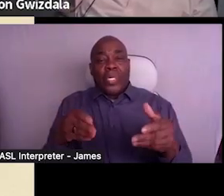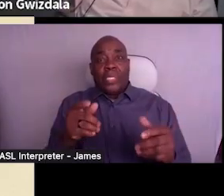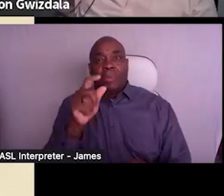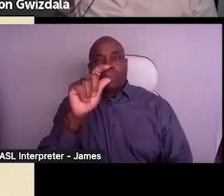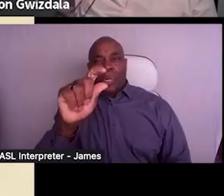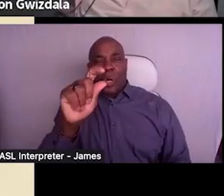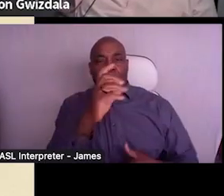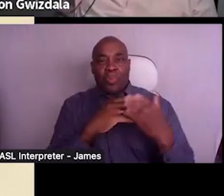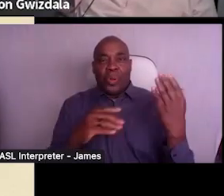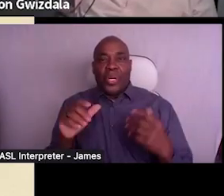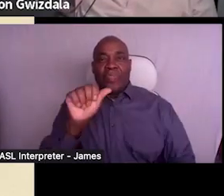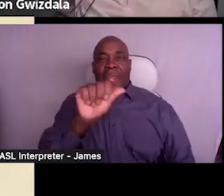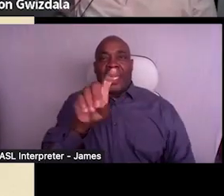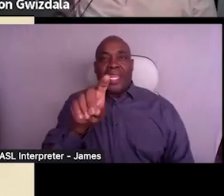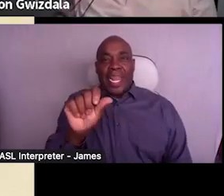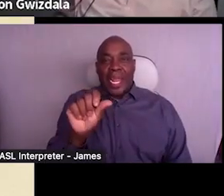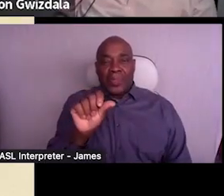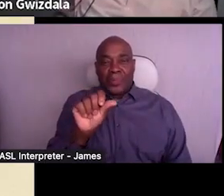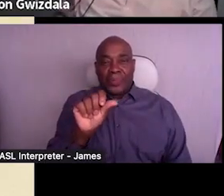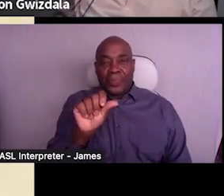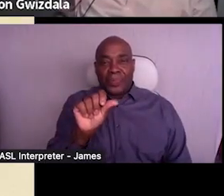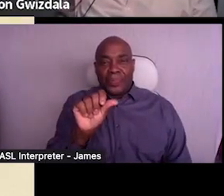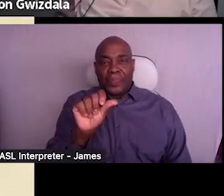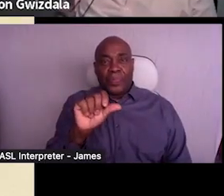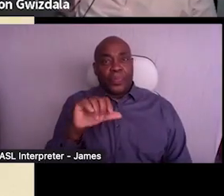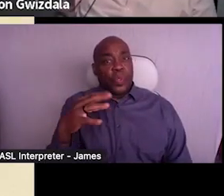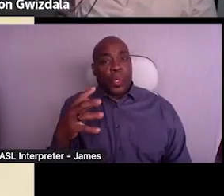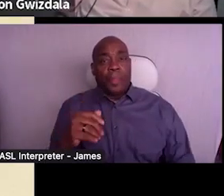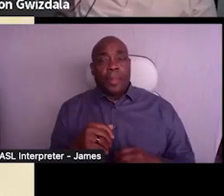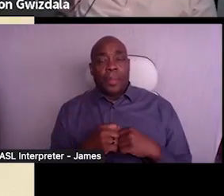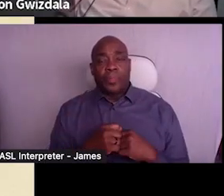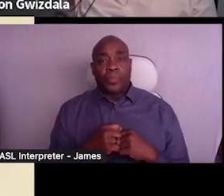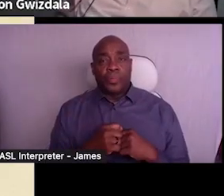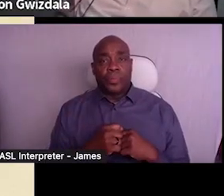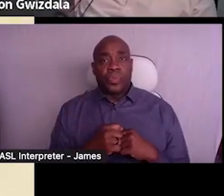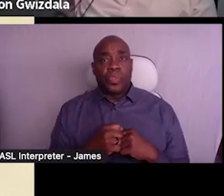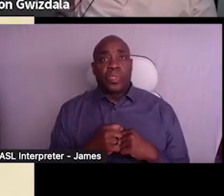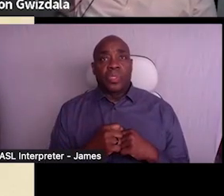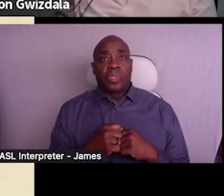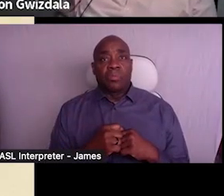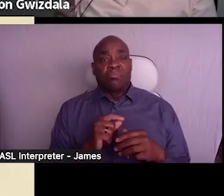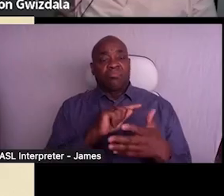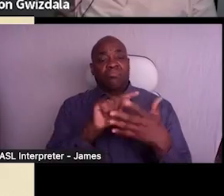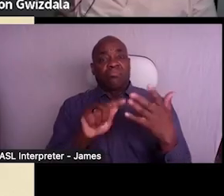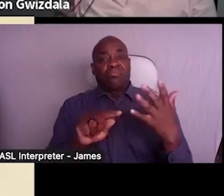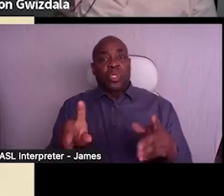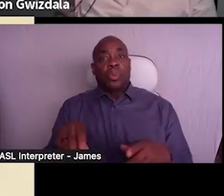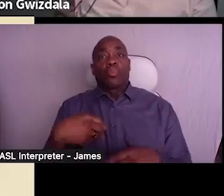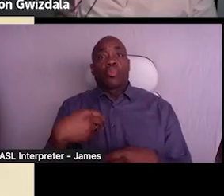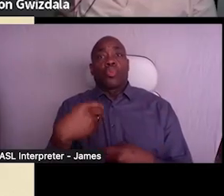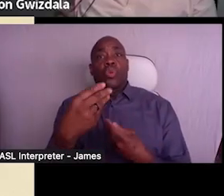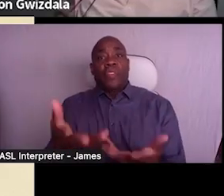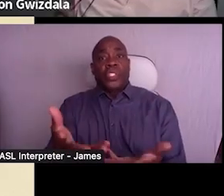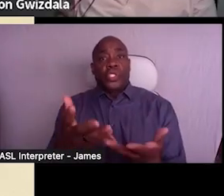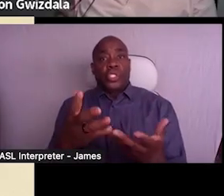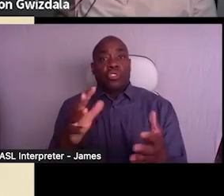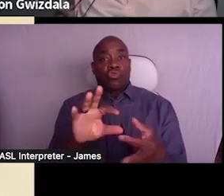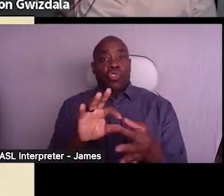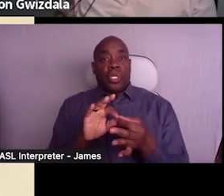the Americans with Disabilities Act, and that is those provisions which concern service